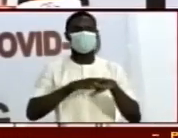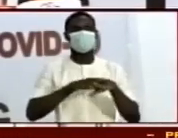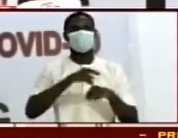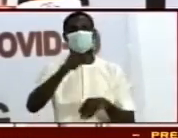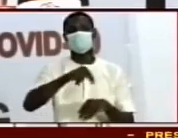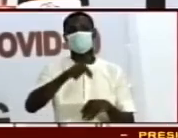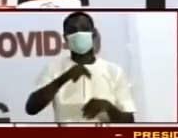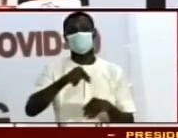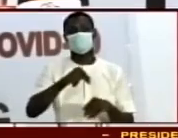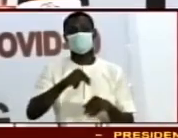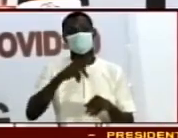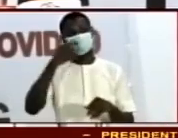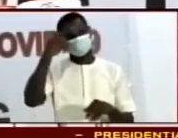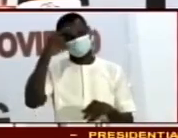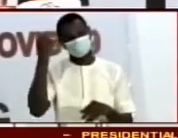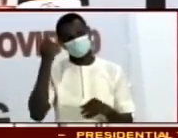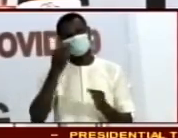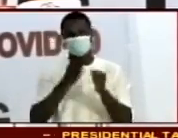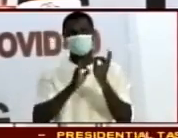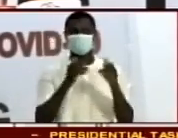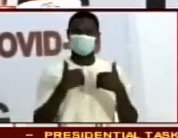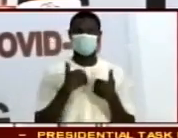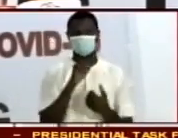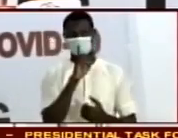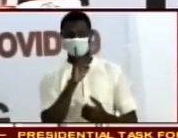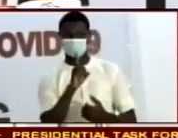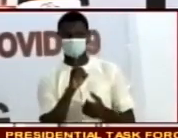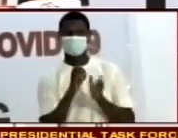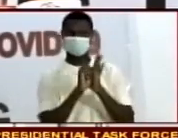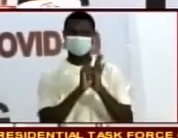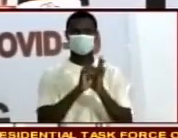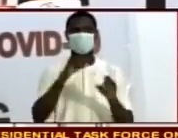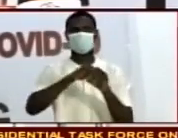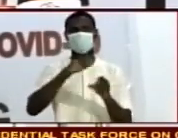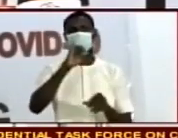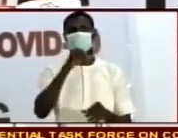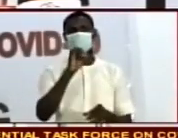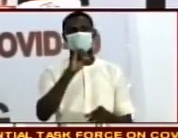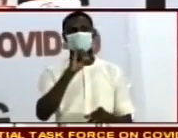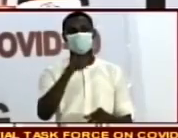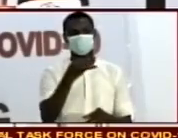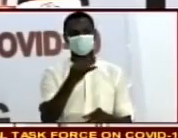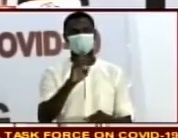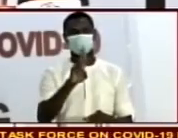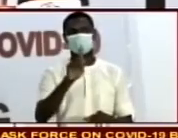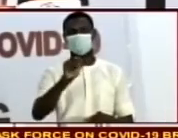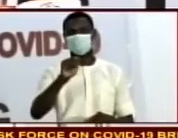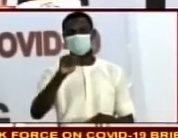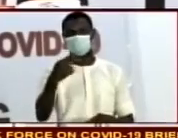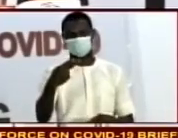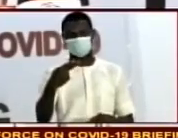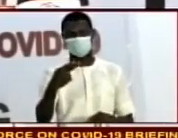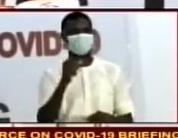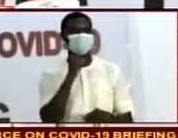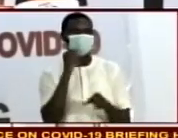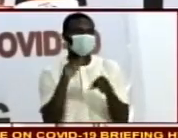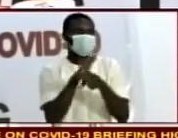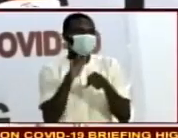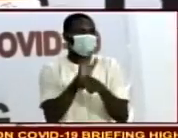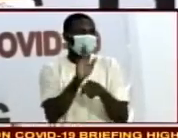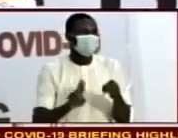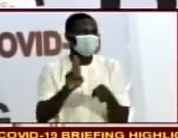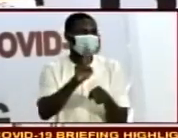already have one at, for example, at Just University Teaching Hospital, and it is not fully utilized,